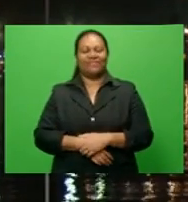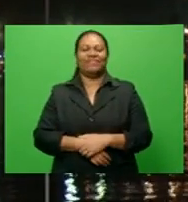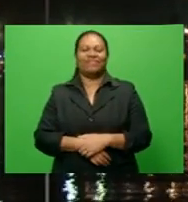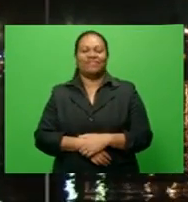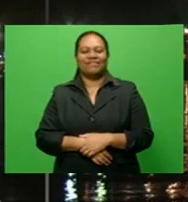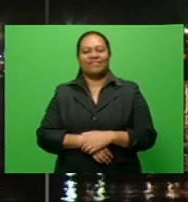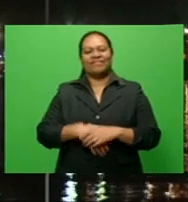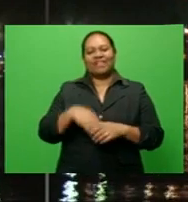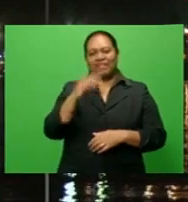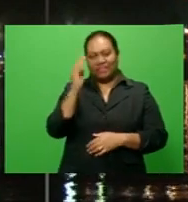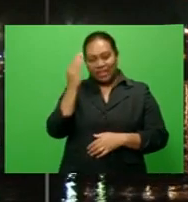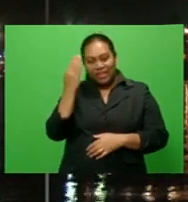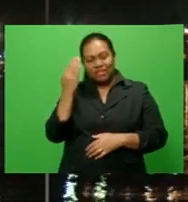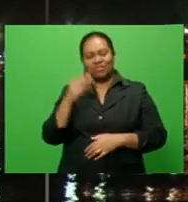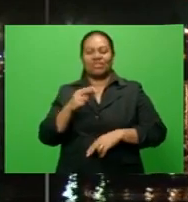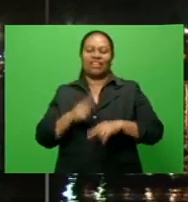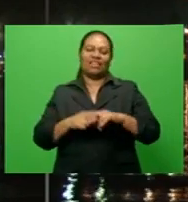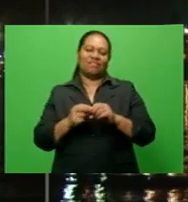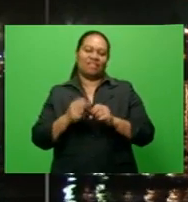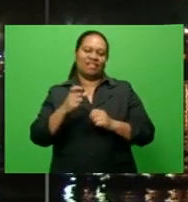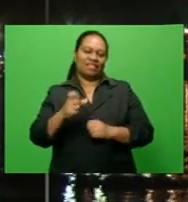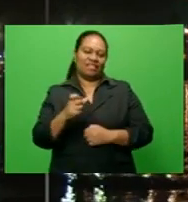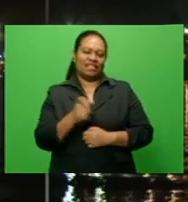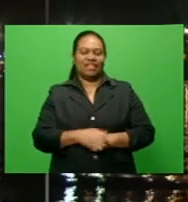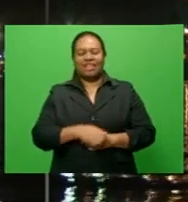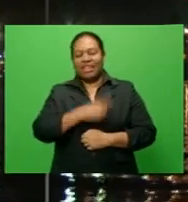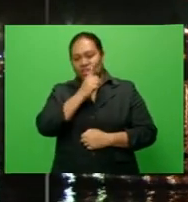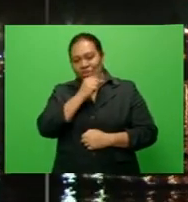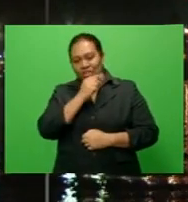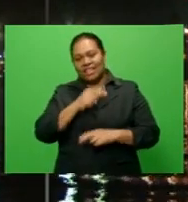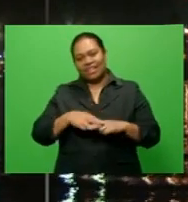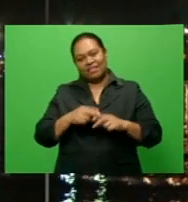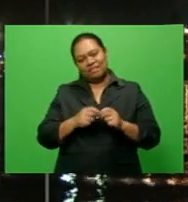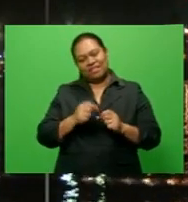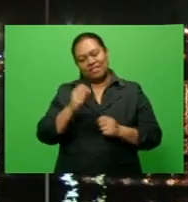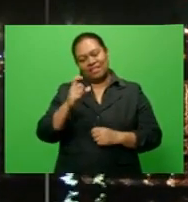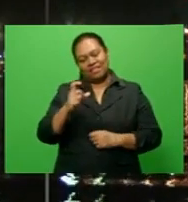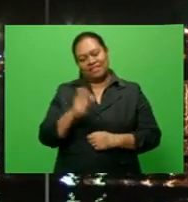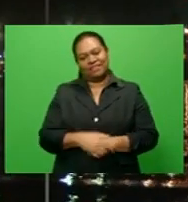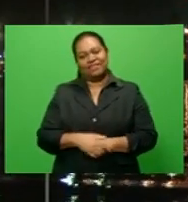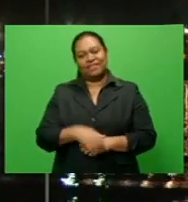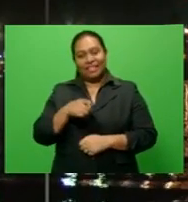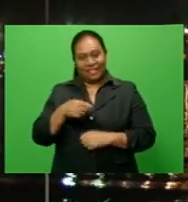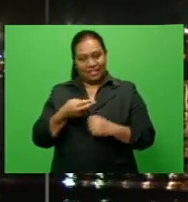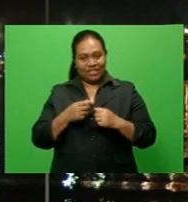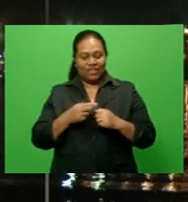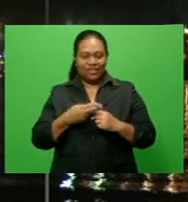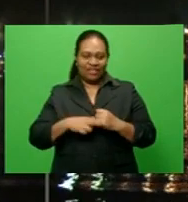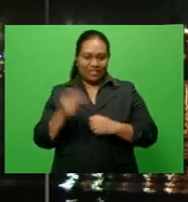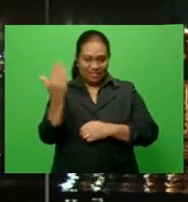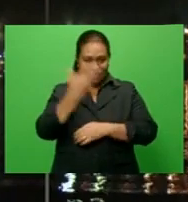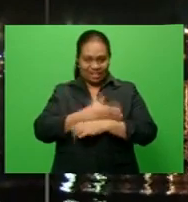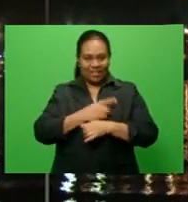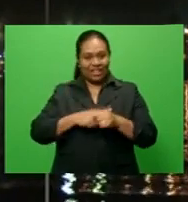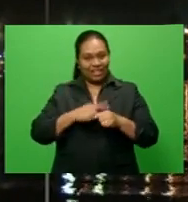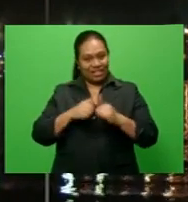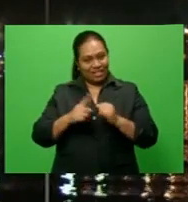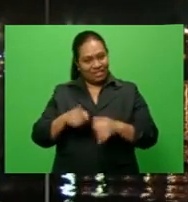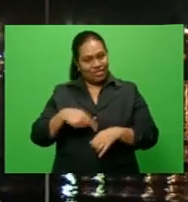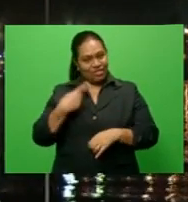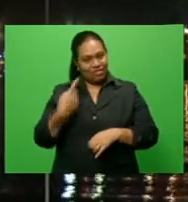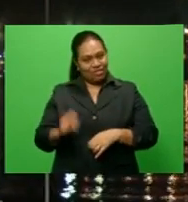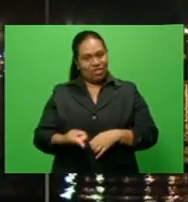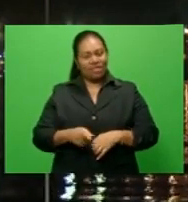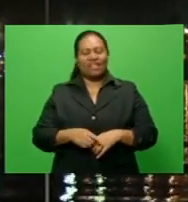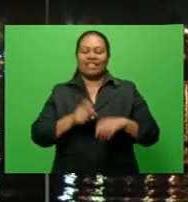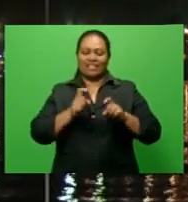fbcnews@fbc.com.fj, our Facebook page FBC News, and our Twitter page at FBC_news. That's your news for tonight. Until tomorrow, from the team and